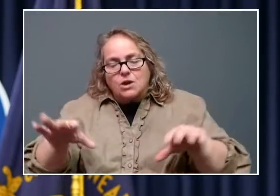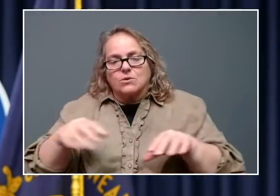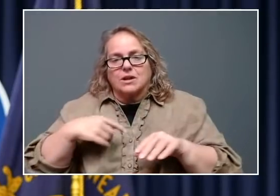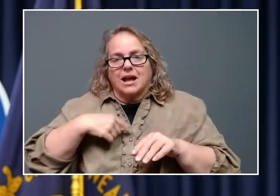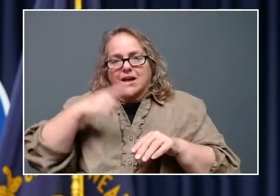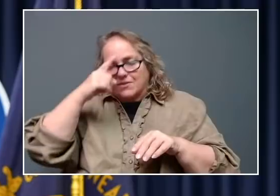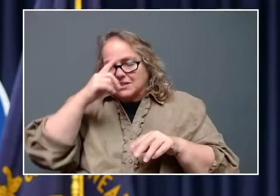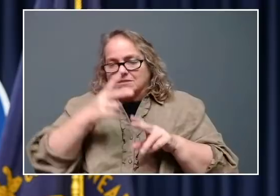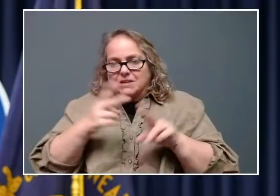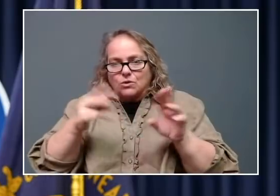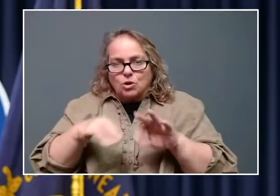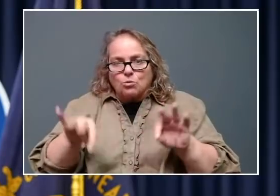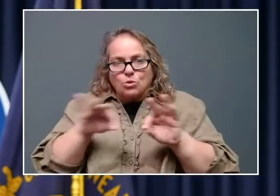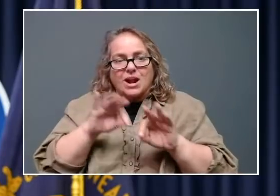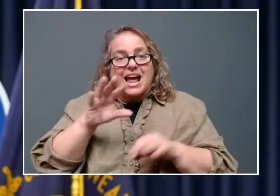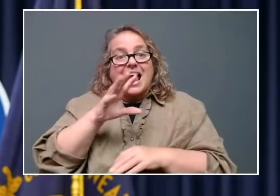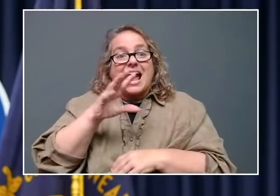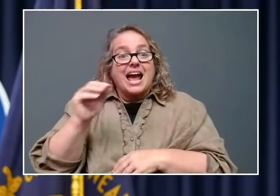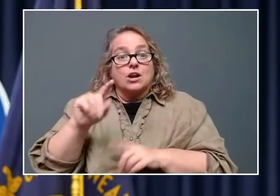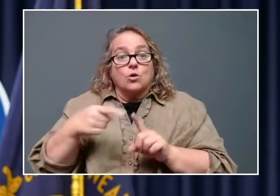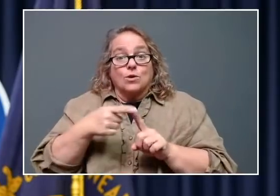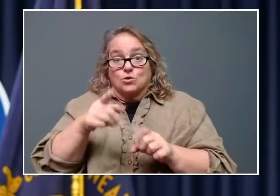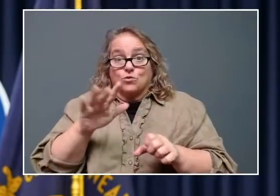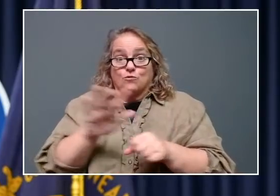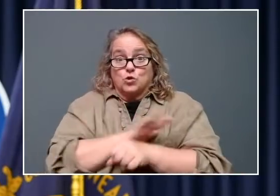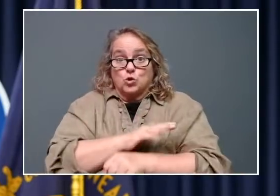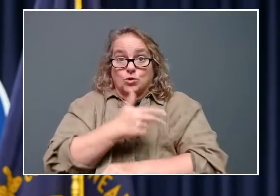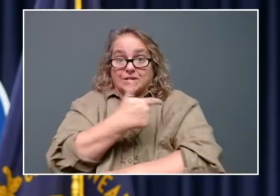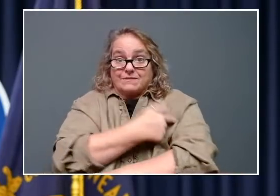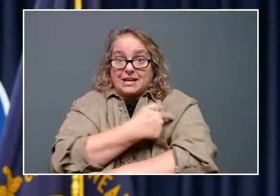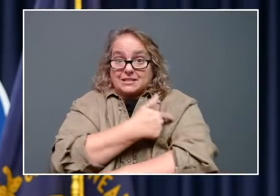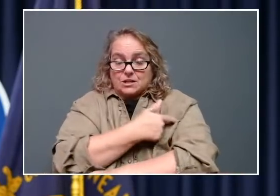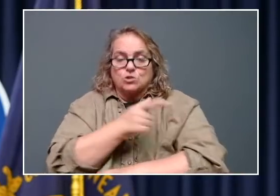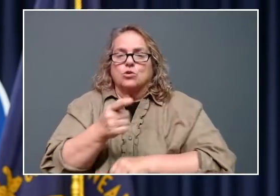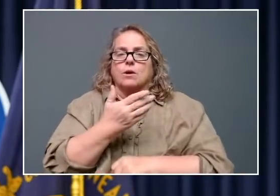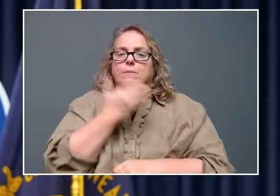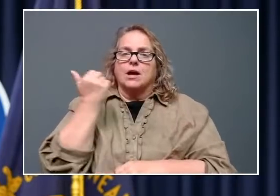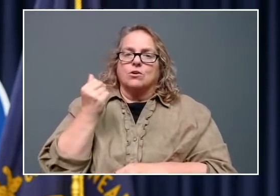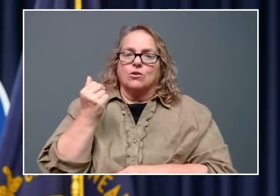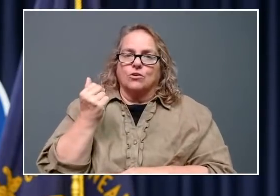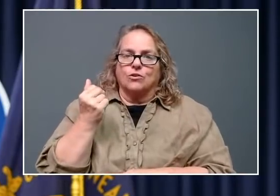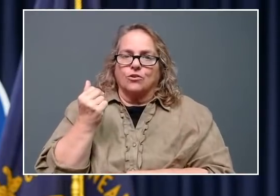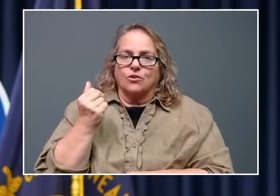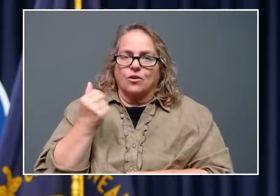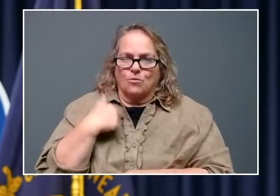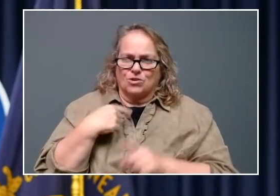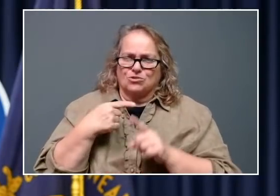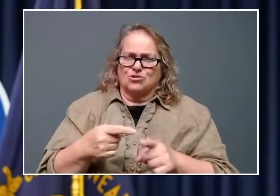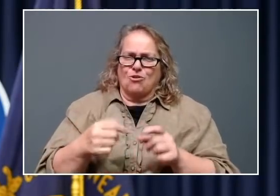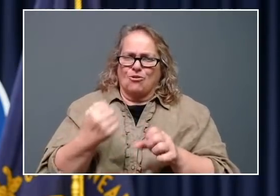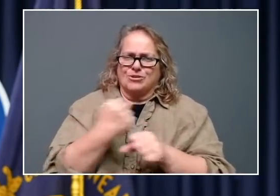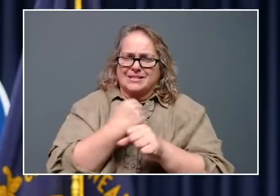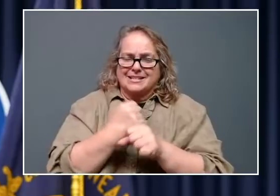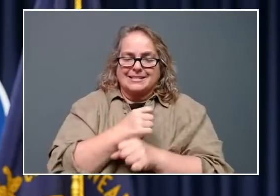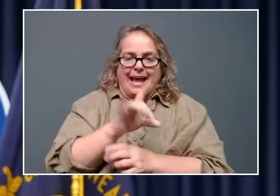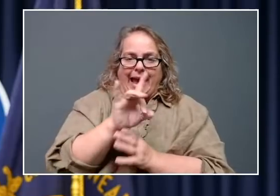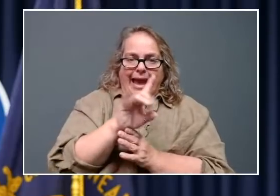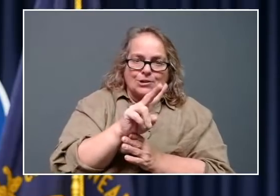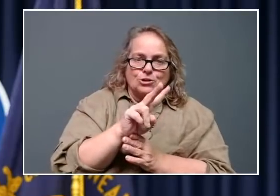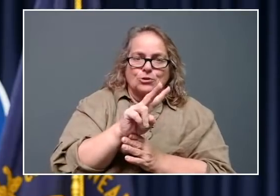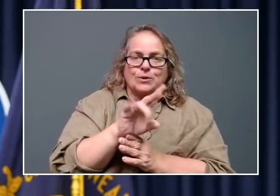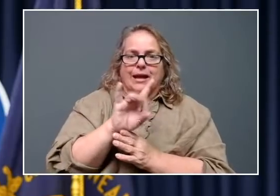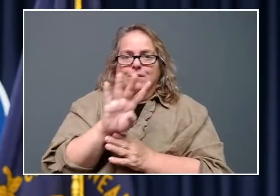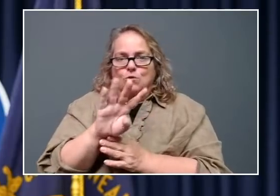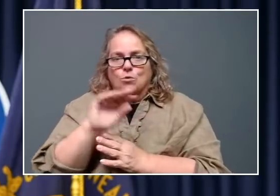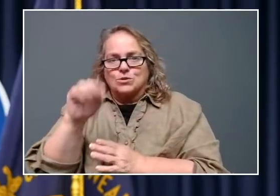important. And so when you're fully vaccinated, you are better off. And we're showing statistics that are 82 or 84%, but those